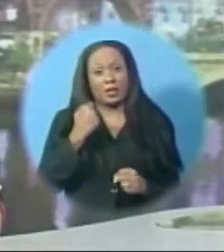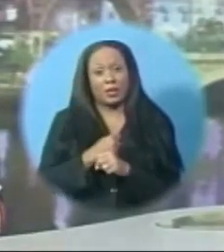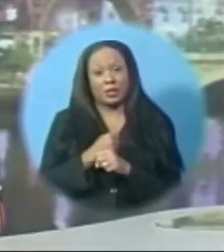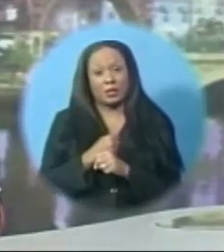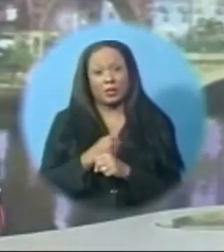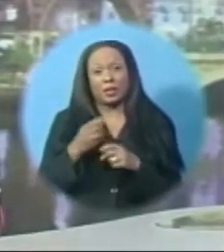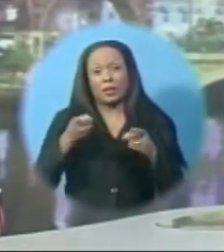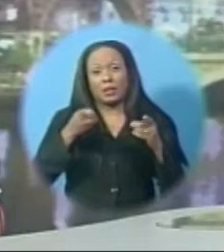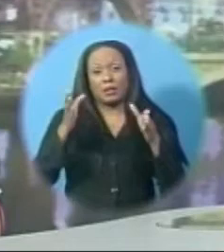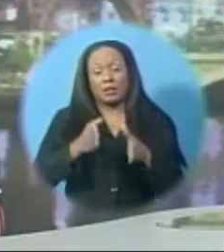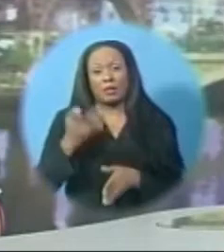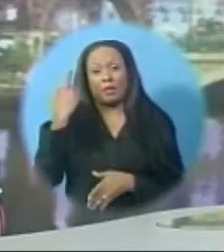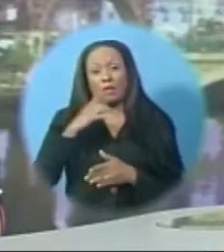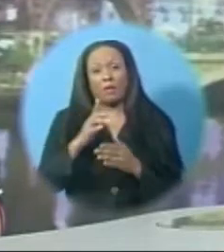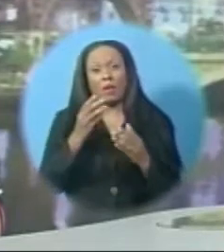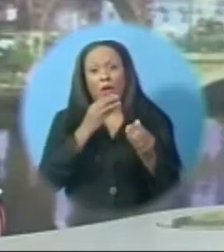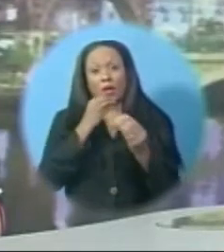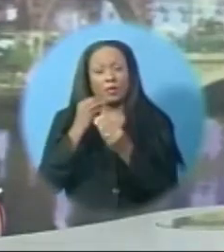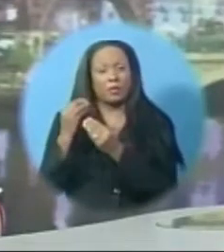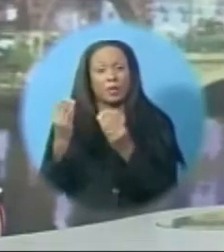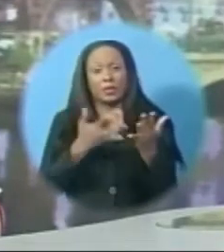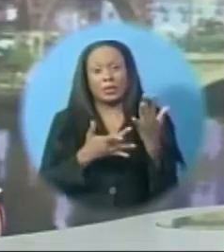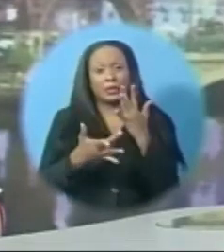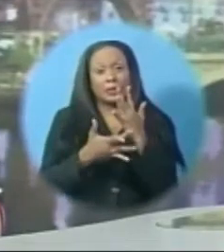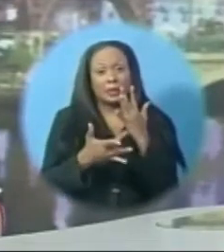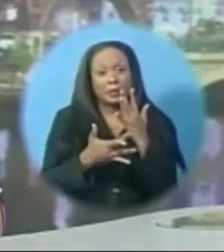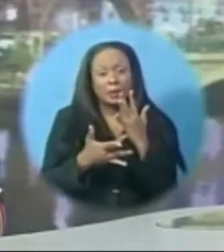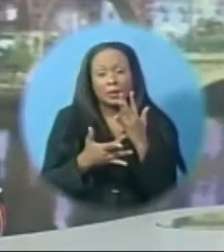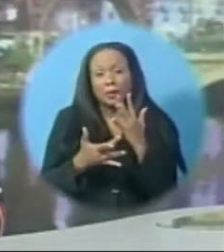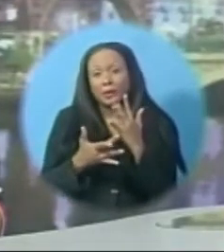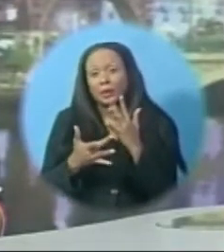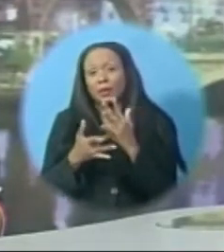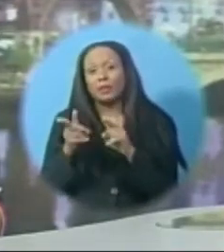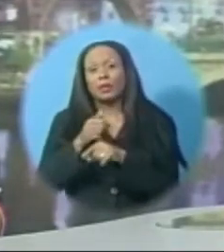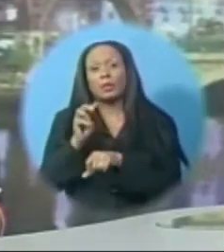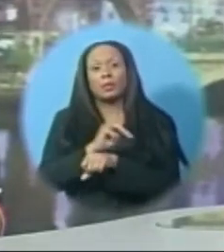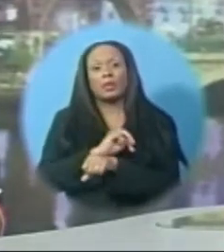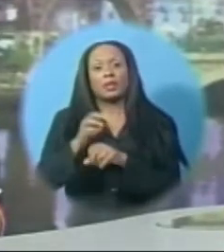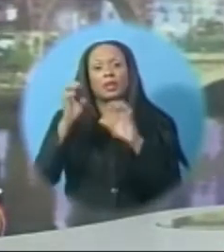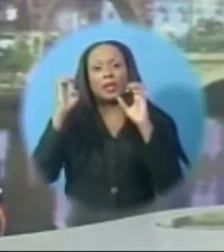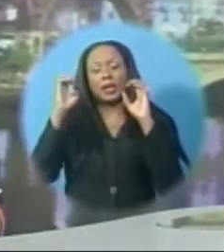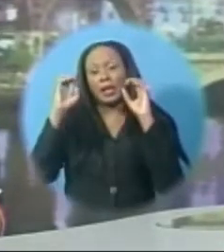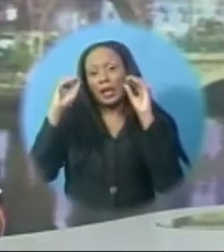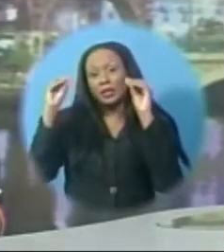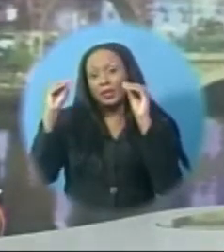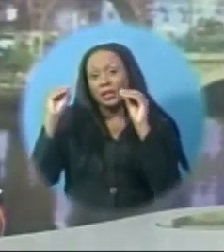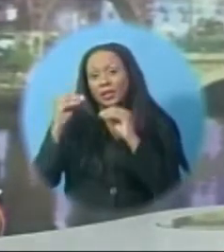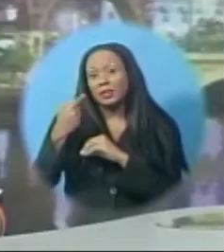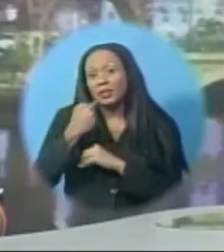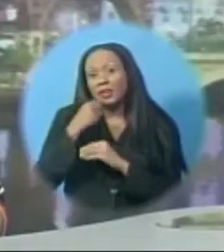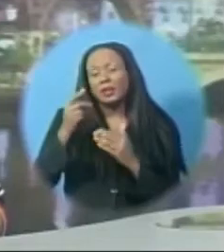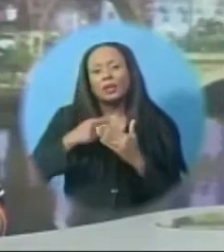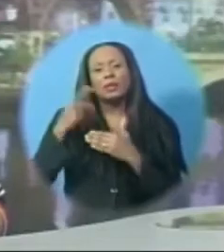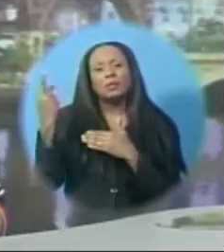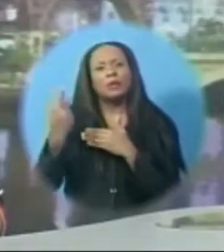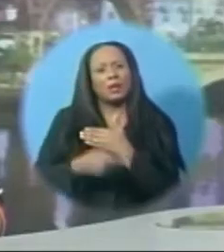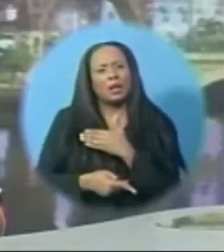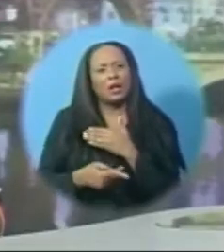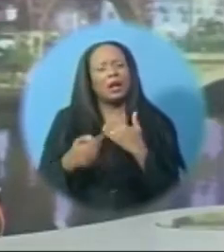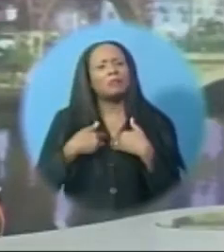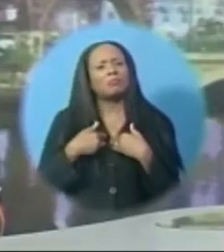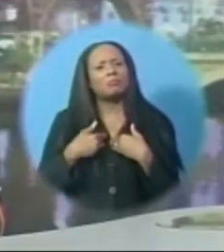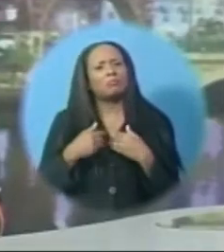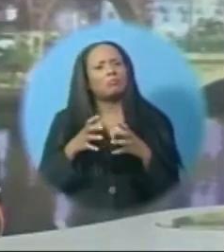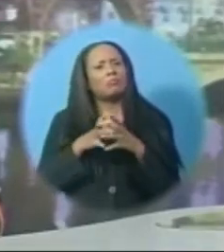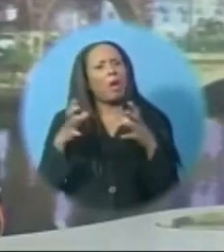Acting Director of Information Technology and Quality Assurance Unit of the Ministry of Education, Junior Burgess, says the program has